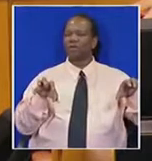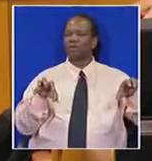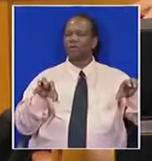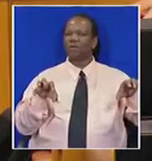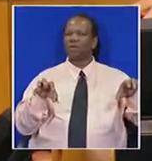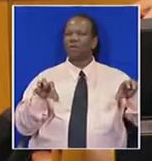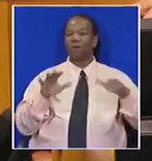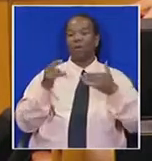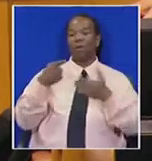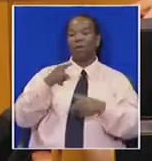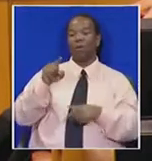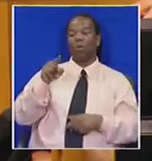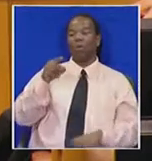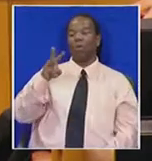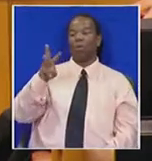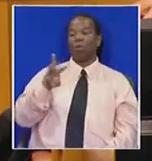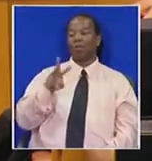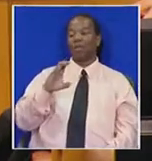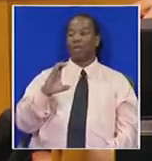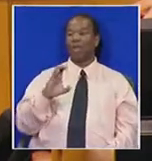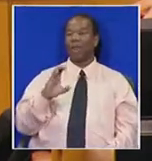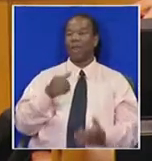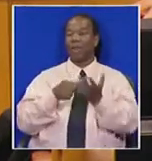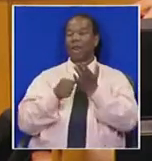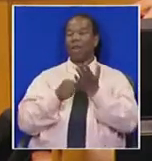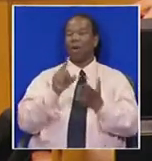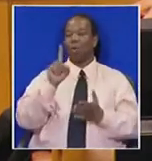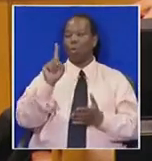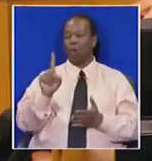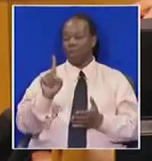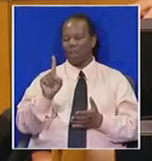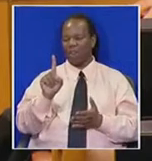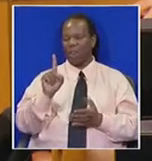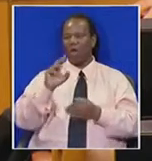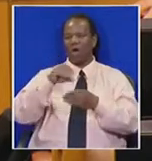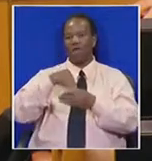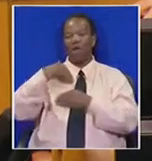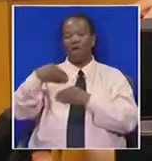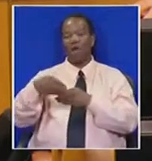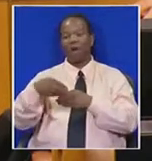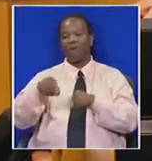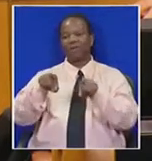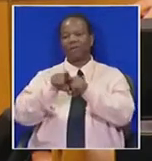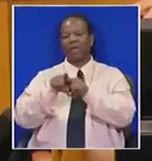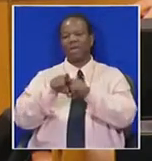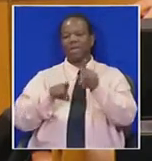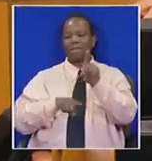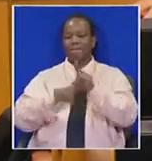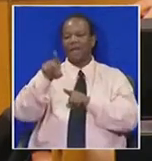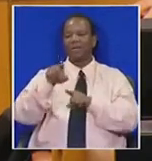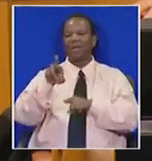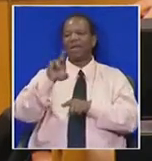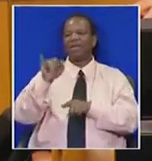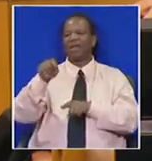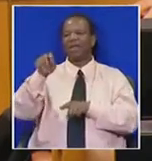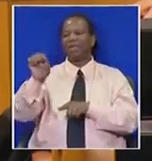that the Western Cape scored #1 in terms of the outcomes, the pass rates, and the number of dropouts